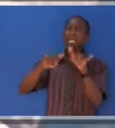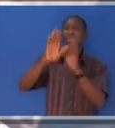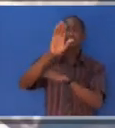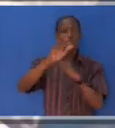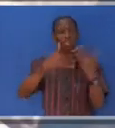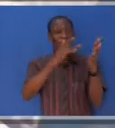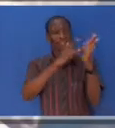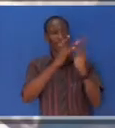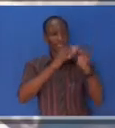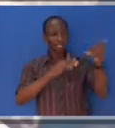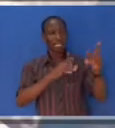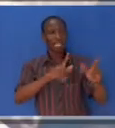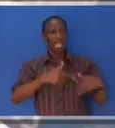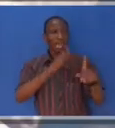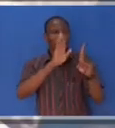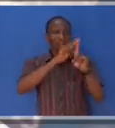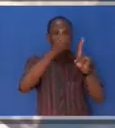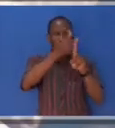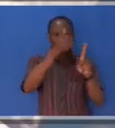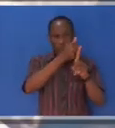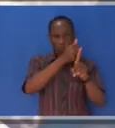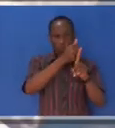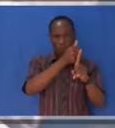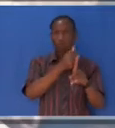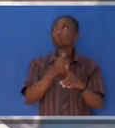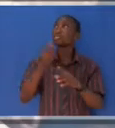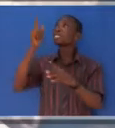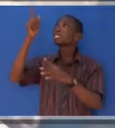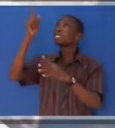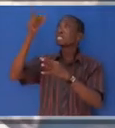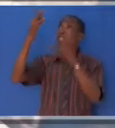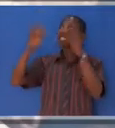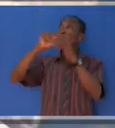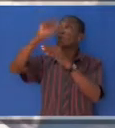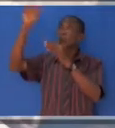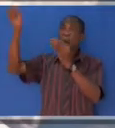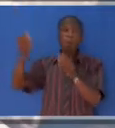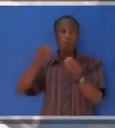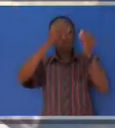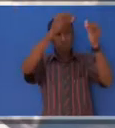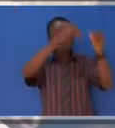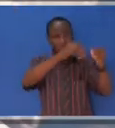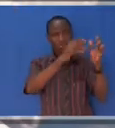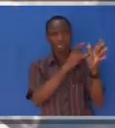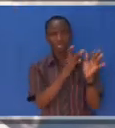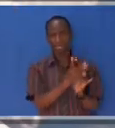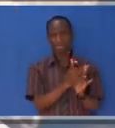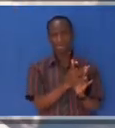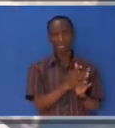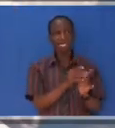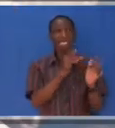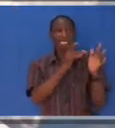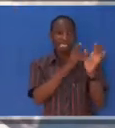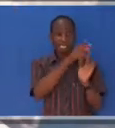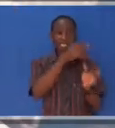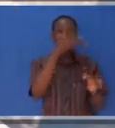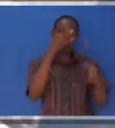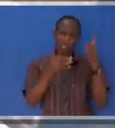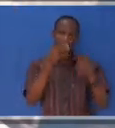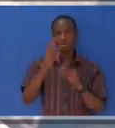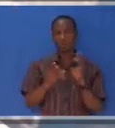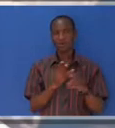nkwa wonumu na ode atemu onyina ahye Jesus ne nsa so onu na o meku atai